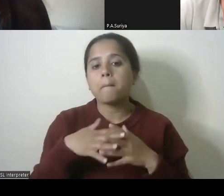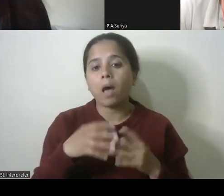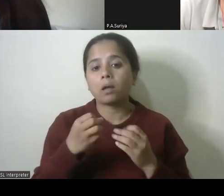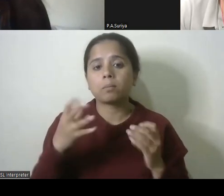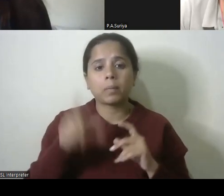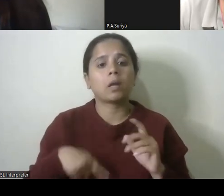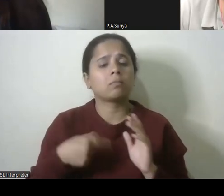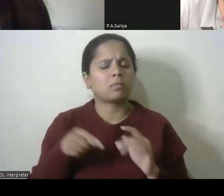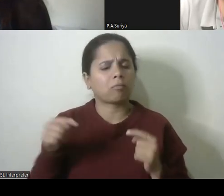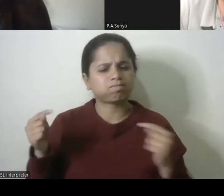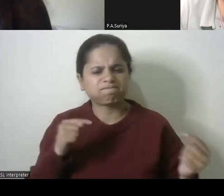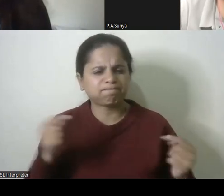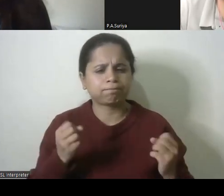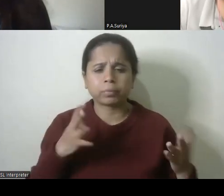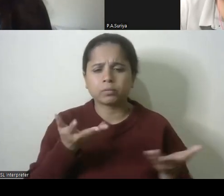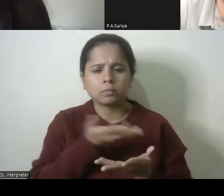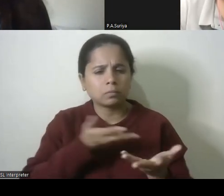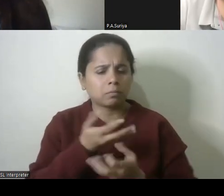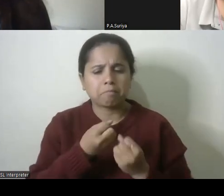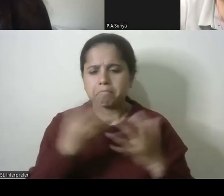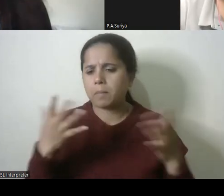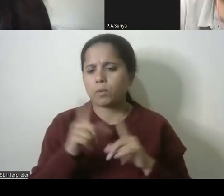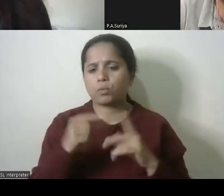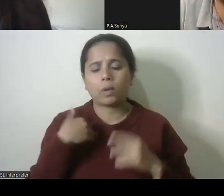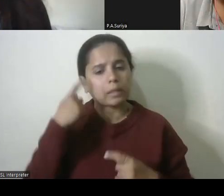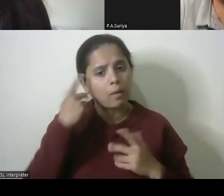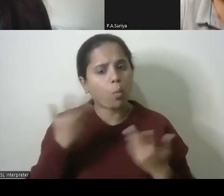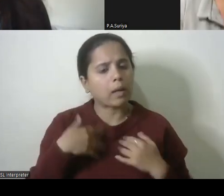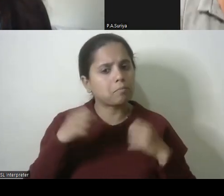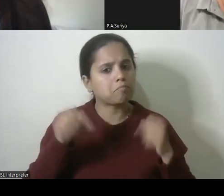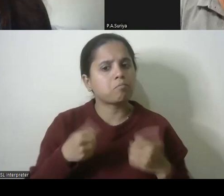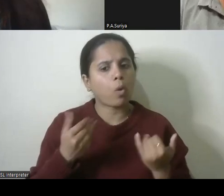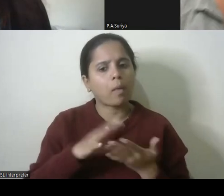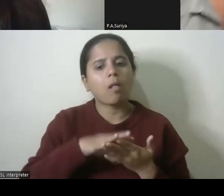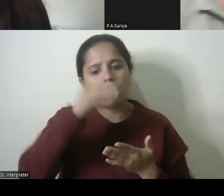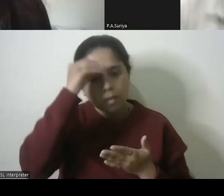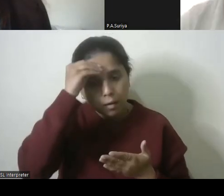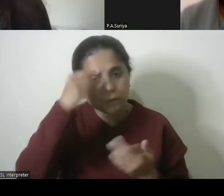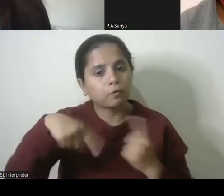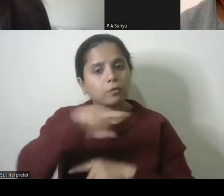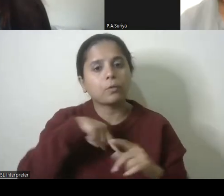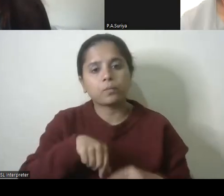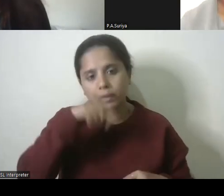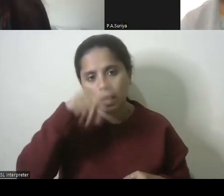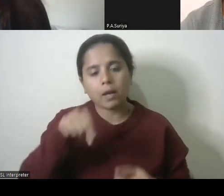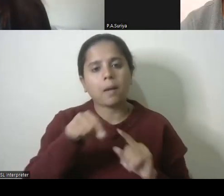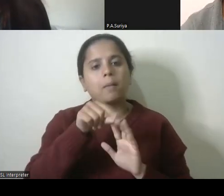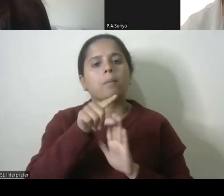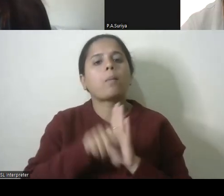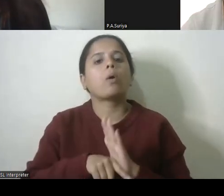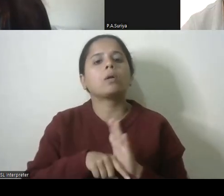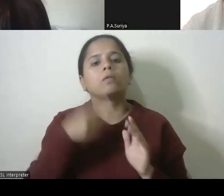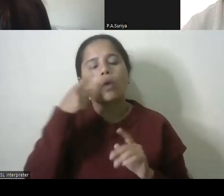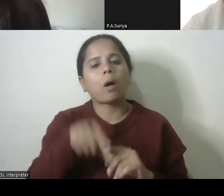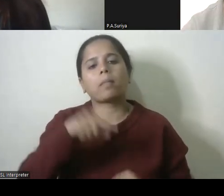been debated a lot, and to think about what we can, you know, learn from the Indian policy making for